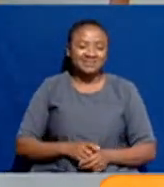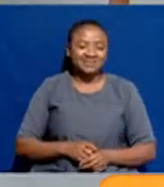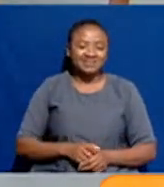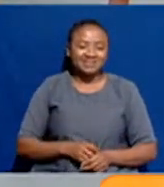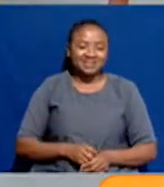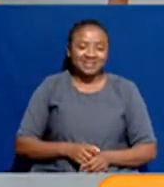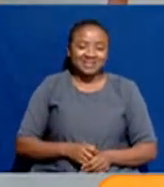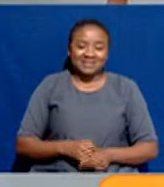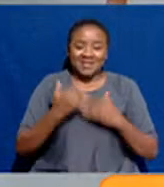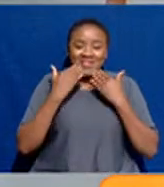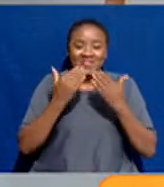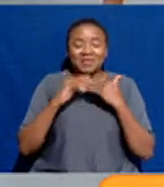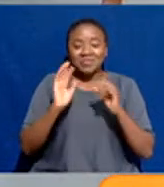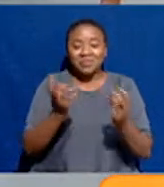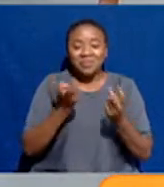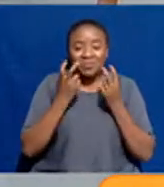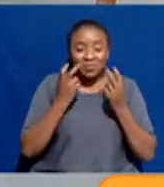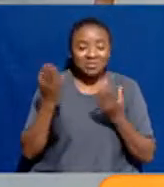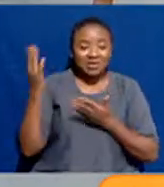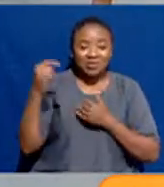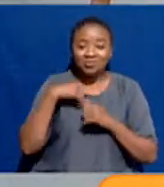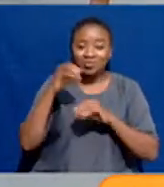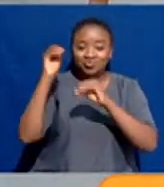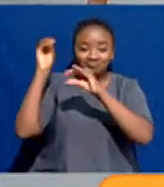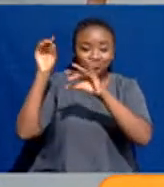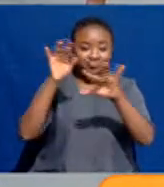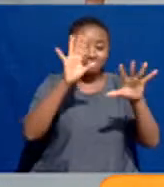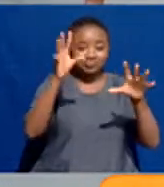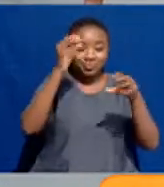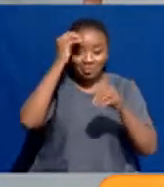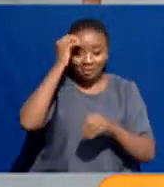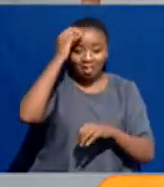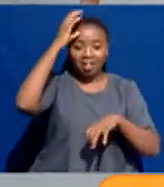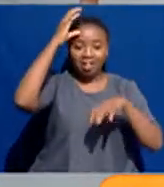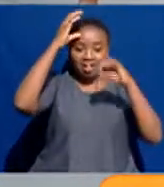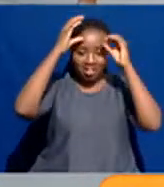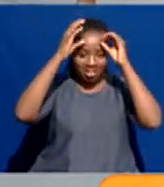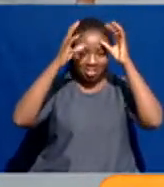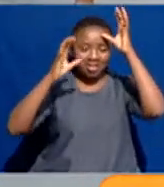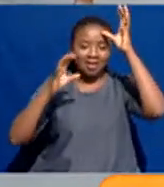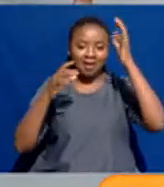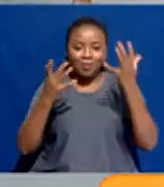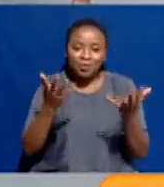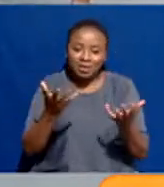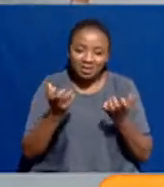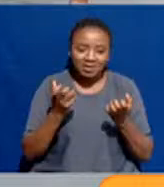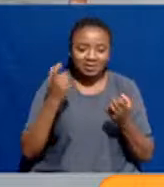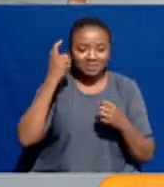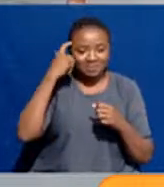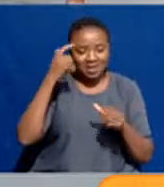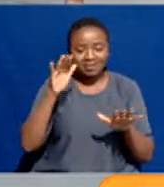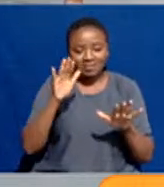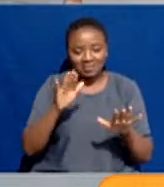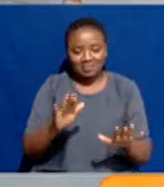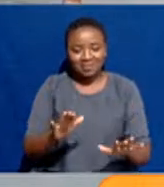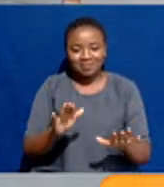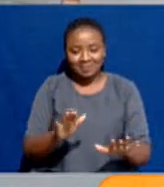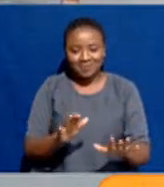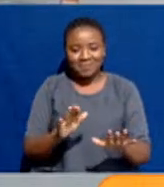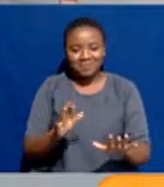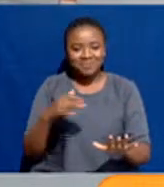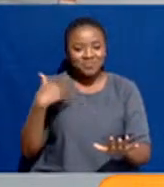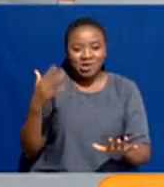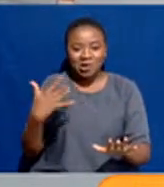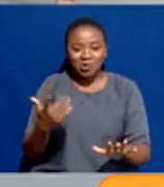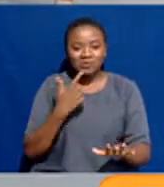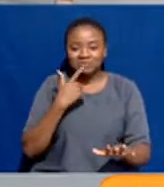Thanks so much for joining us, folks. I hope you've gained a lot from this conversation. We need a bit of sanity every now and then, folks. And I always keep saying, we